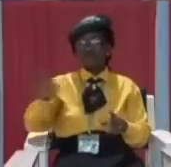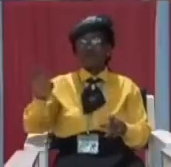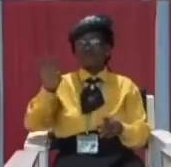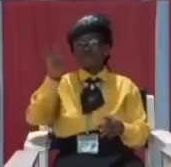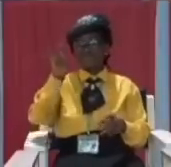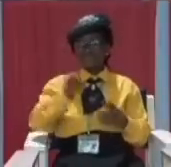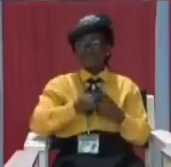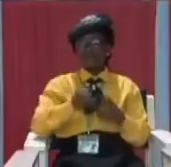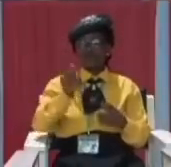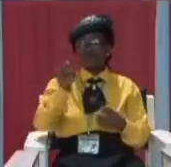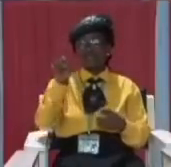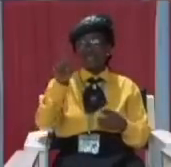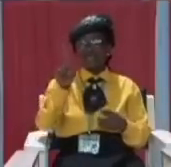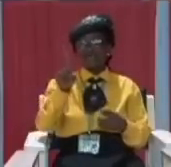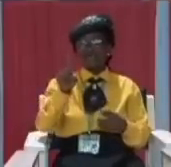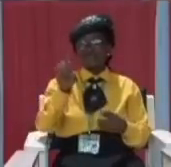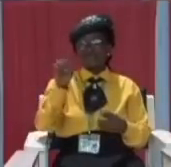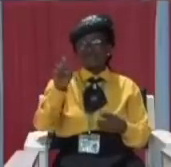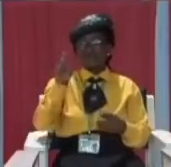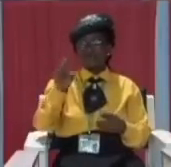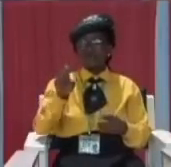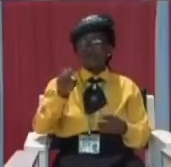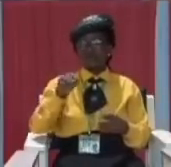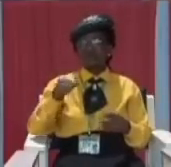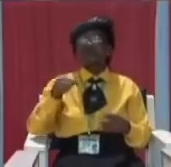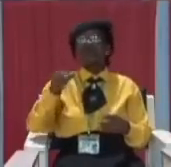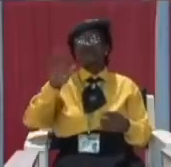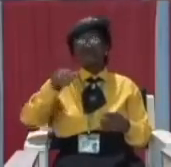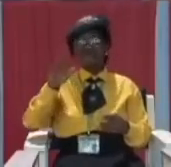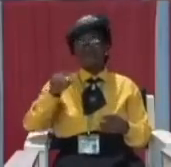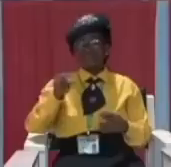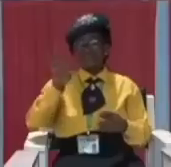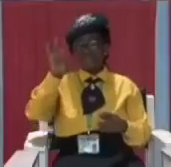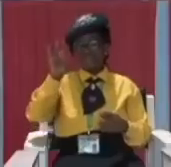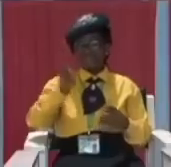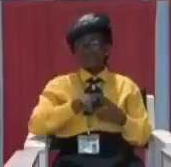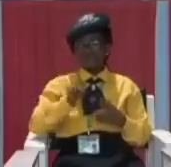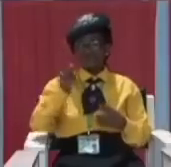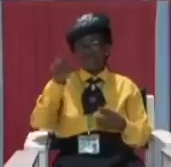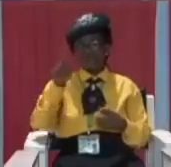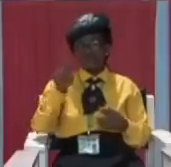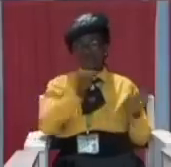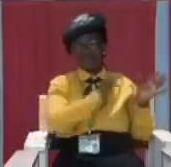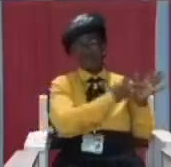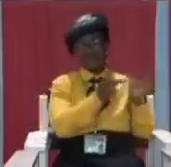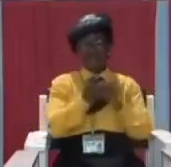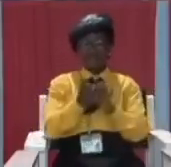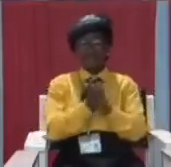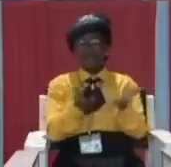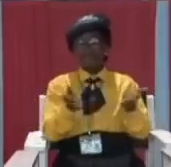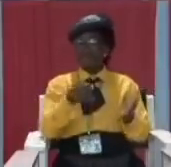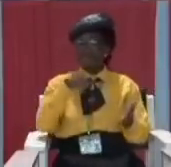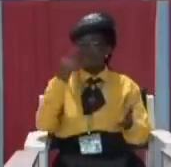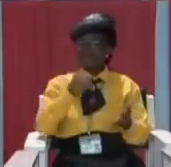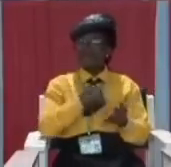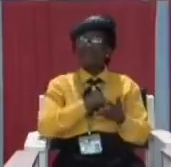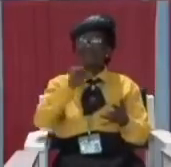11. Exodus 15, 8 to 11. The Bible says it is when God